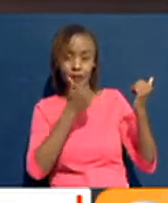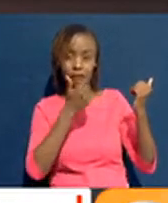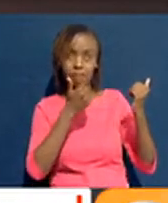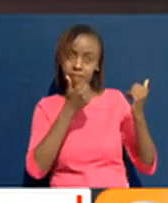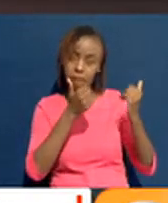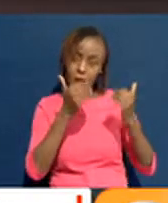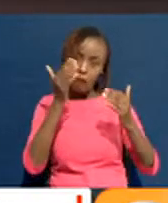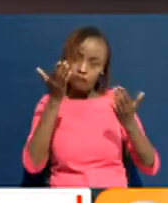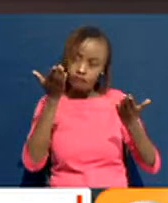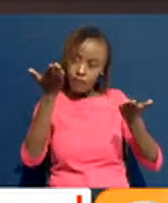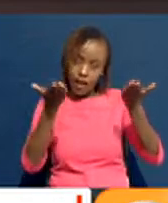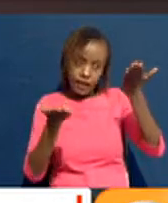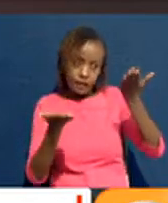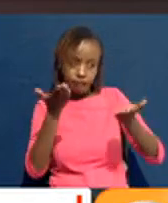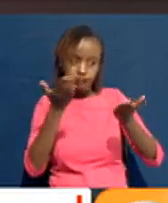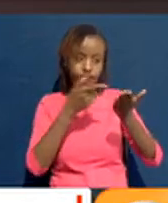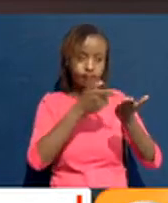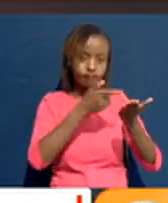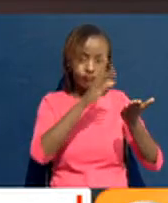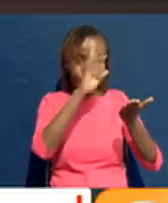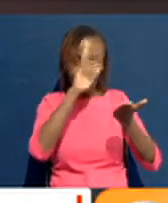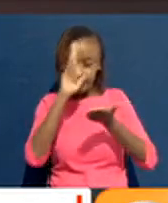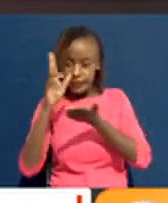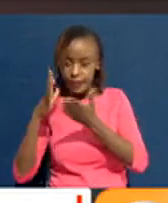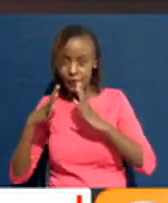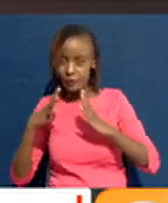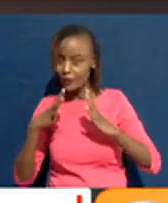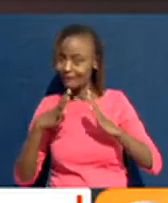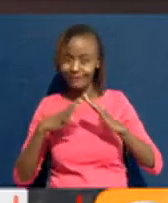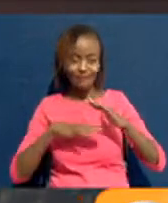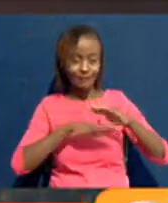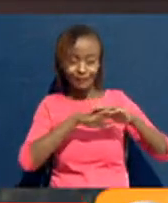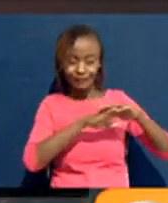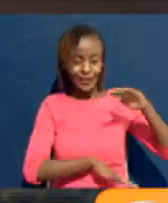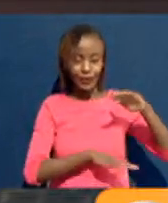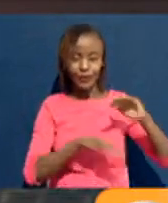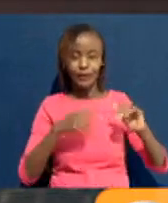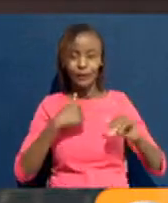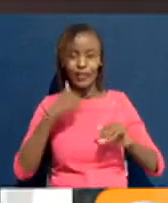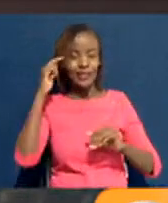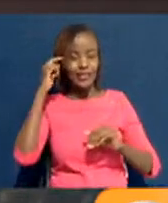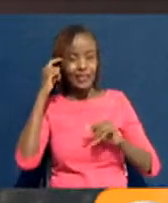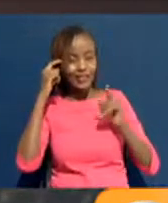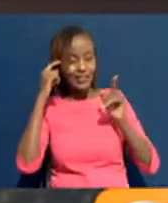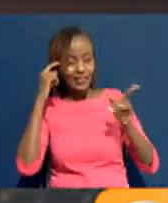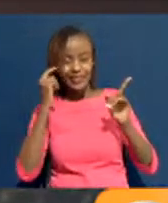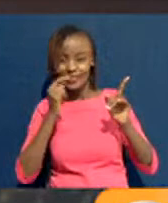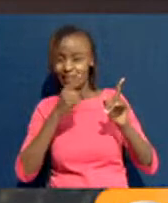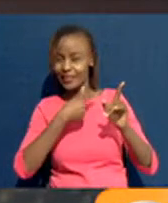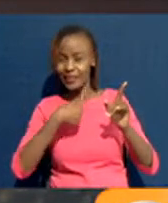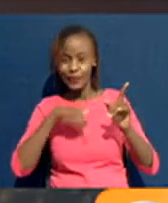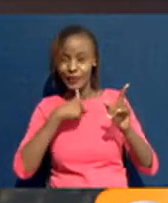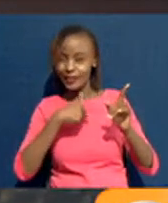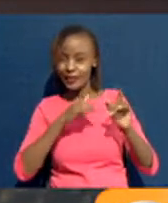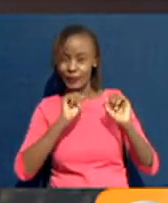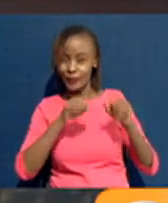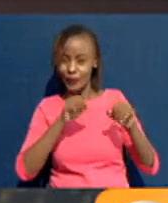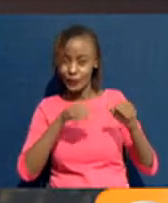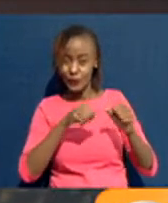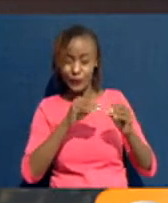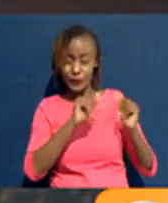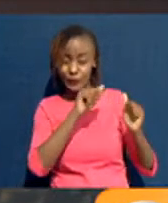the public. Mm-hmm. So we are not. So I don't think this is a service as a country that we can afford. I